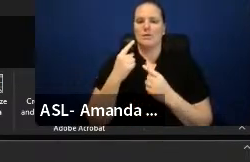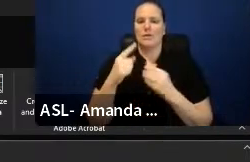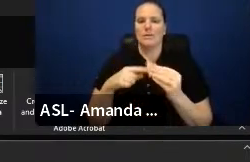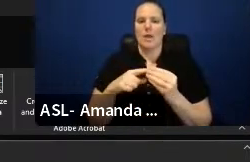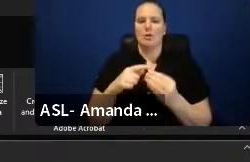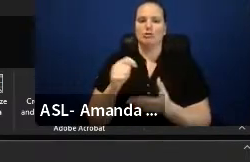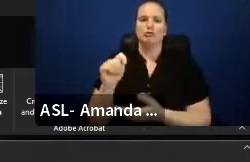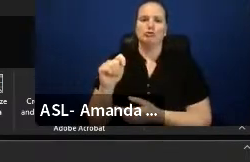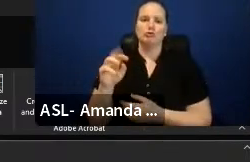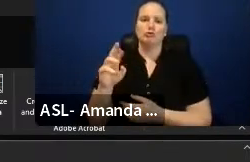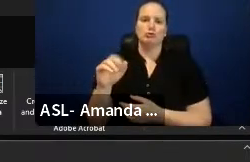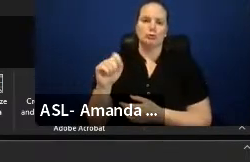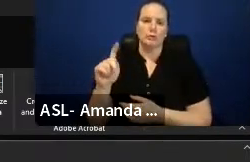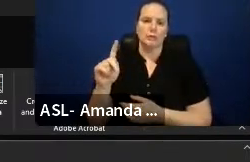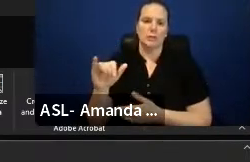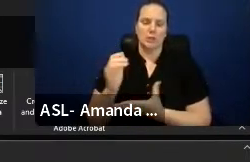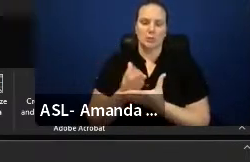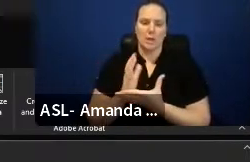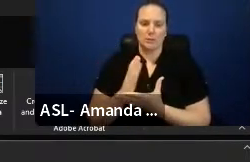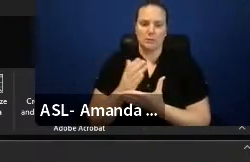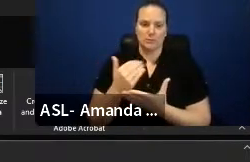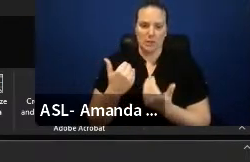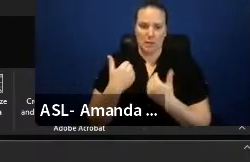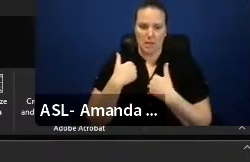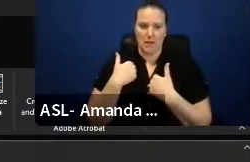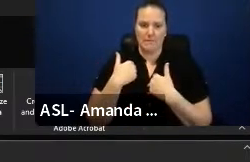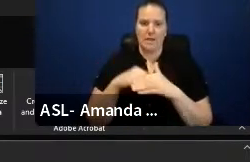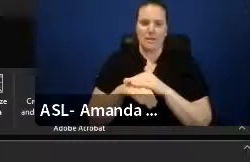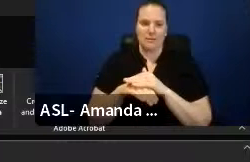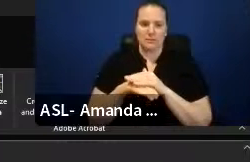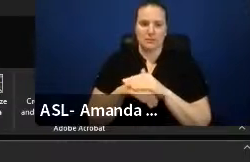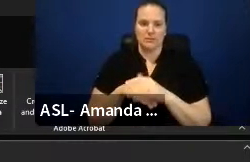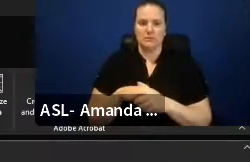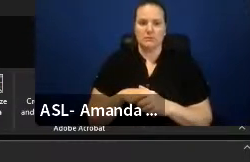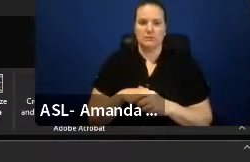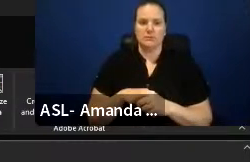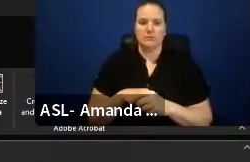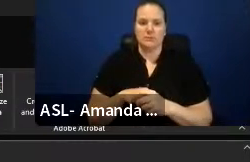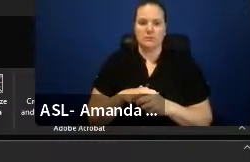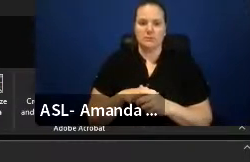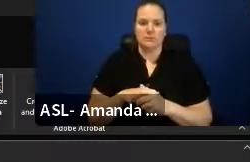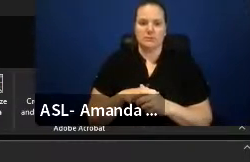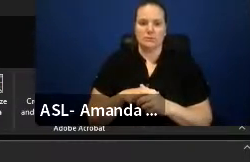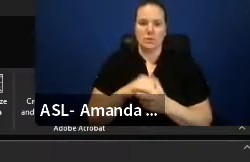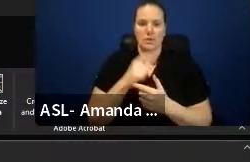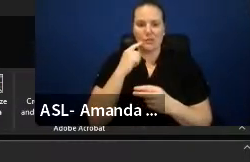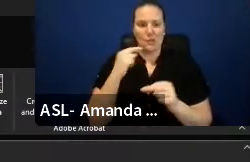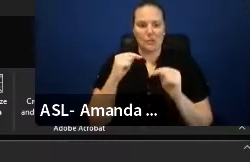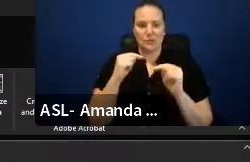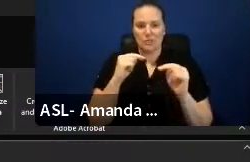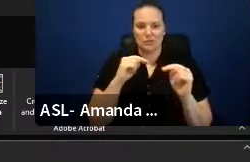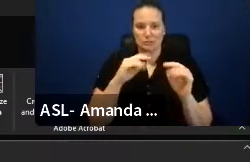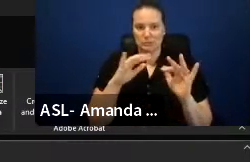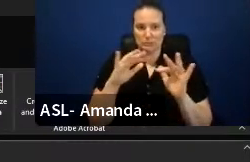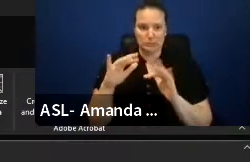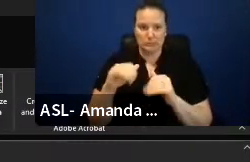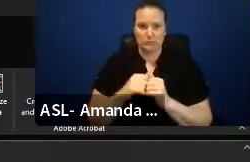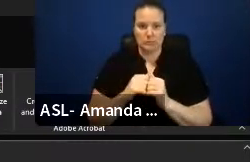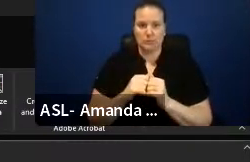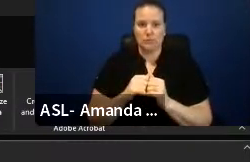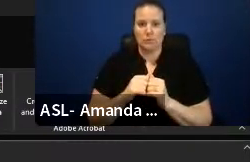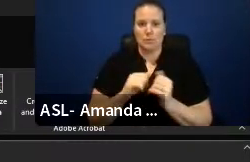rights that might drive access, or, you know, in terms of negotiation with